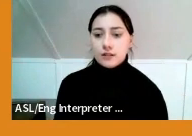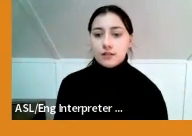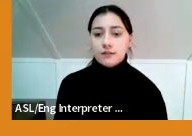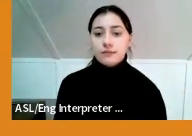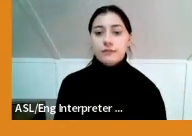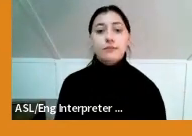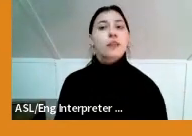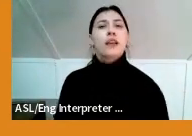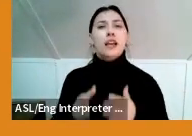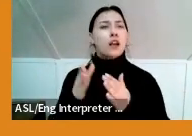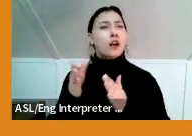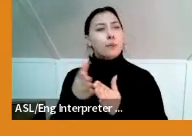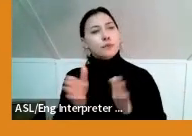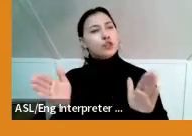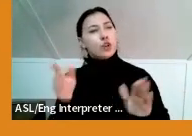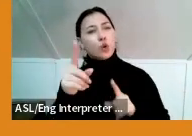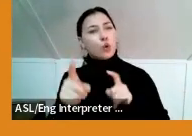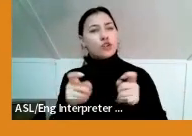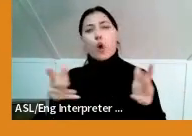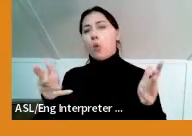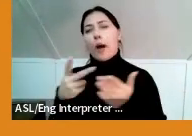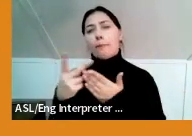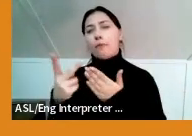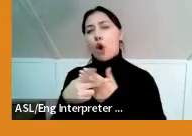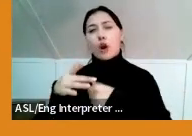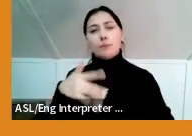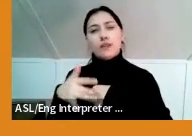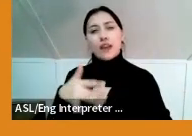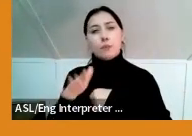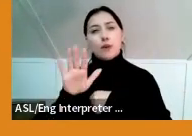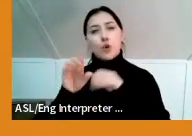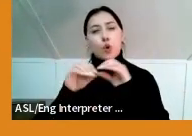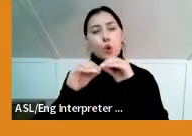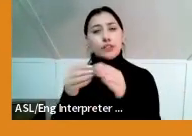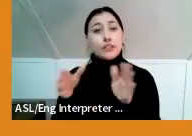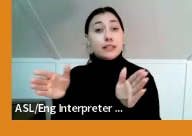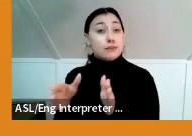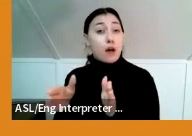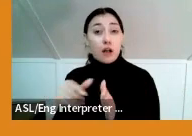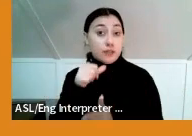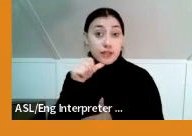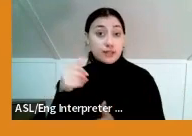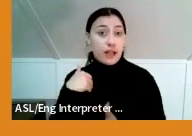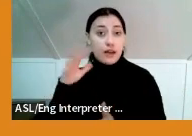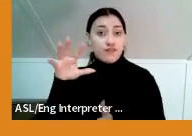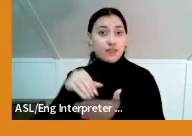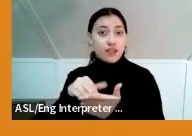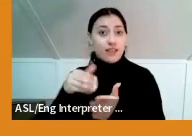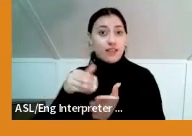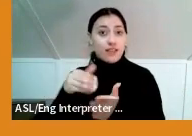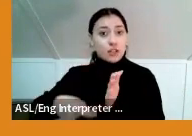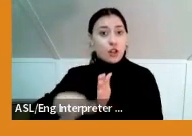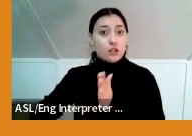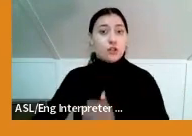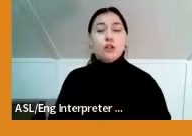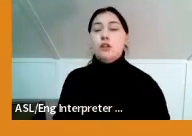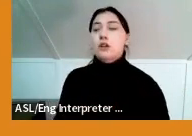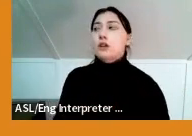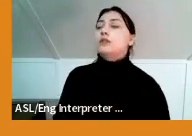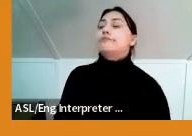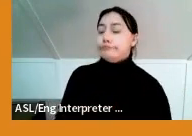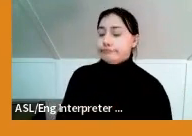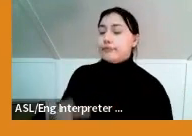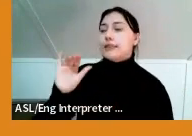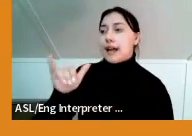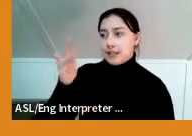And then just a general question on what programs are available if your organization is smaller and doesn't have $50,000 of expenses. And so that's where we have that Festivals